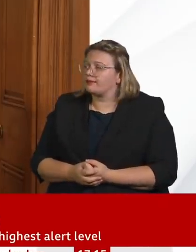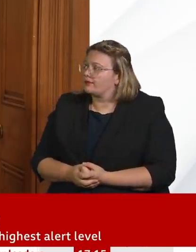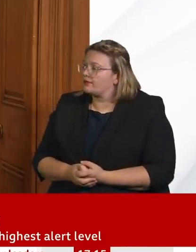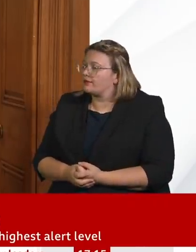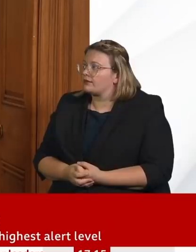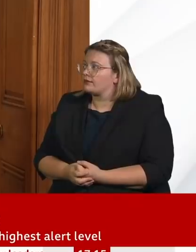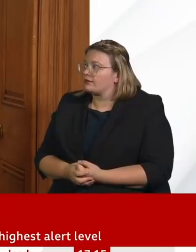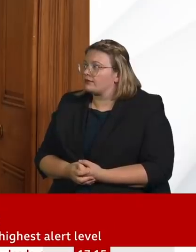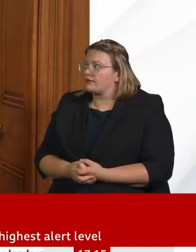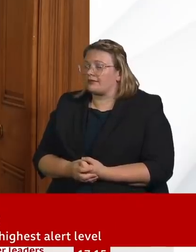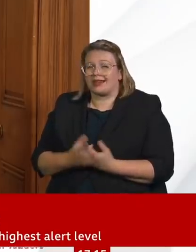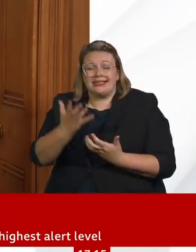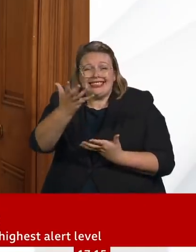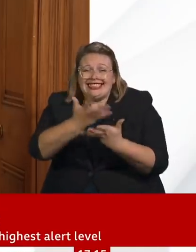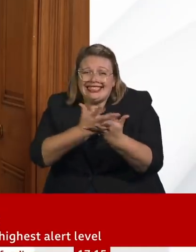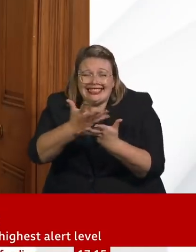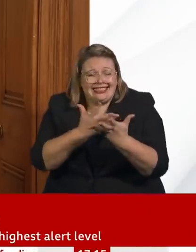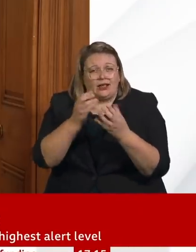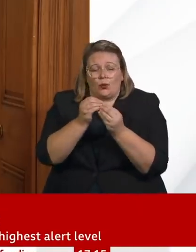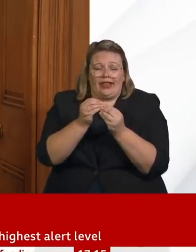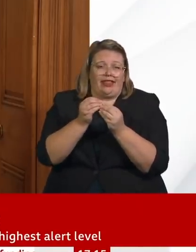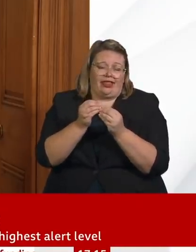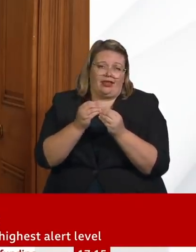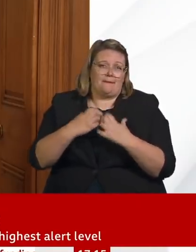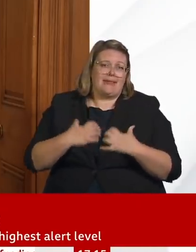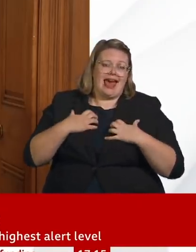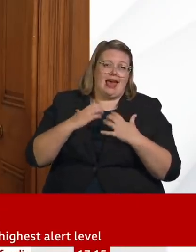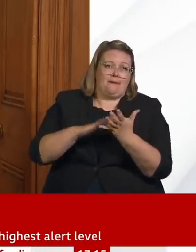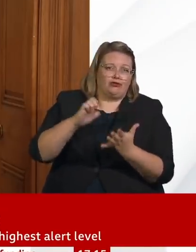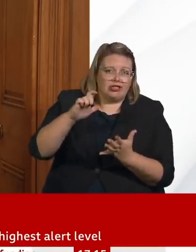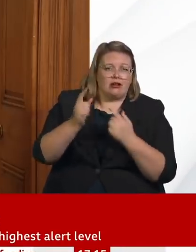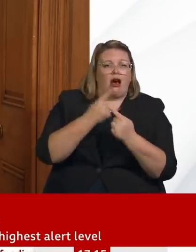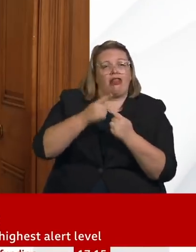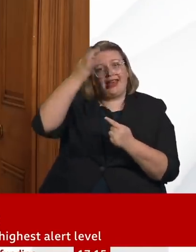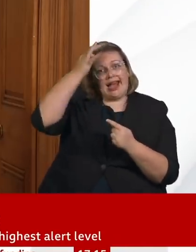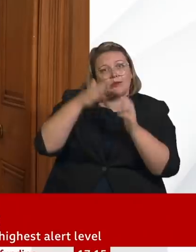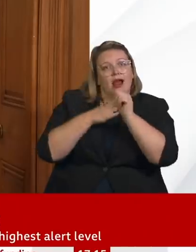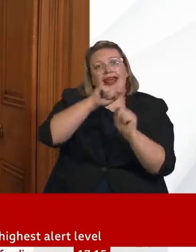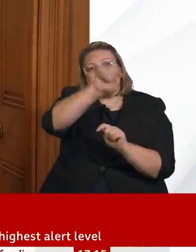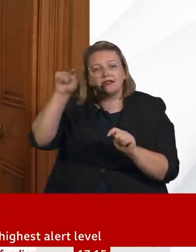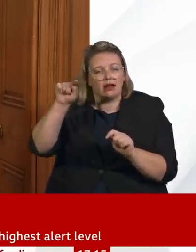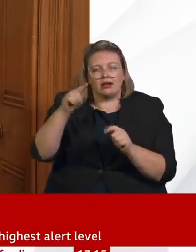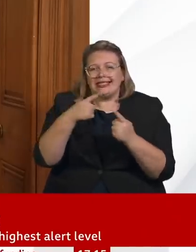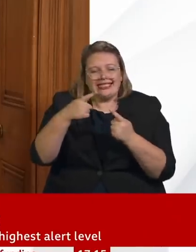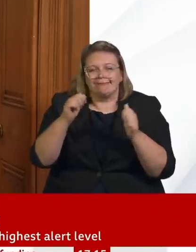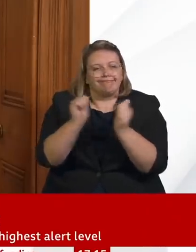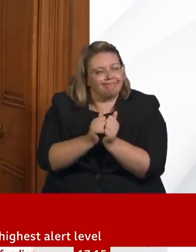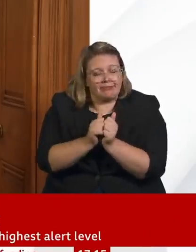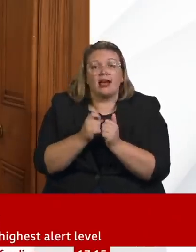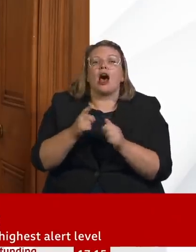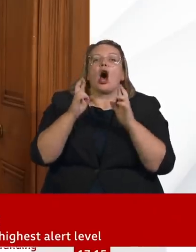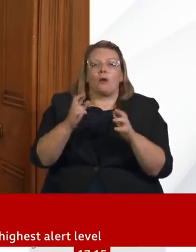to reach an agreement, I hope the Mayor and Council leaders in Greater Manchester will now work with us to implement these